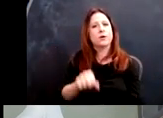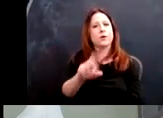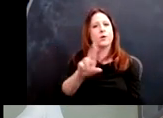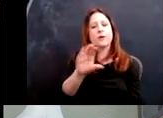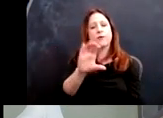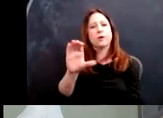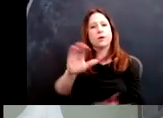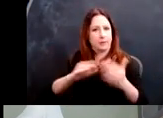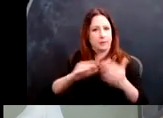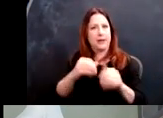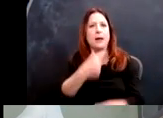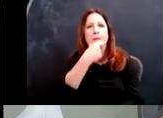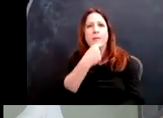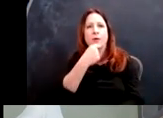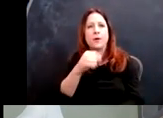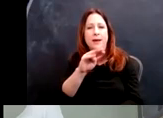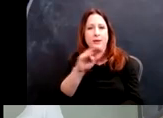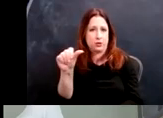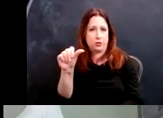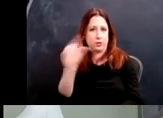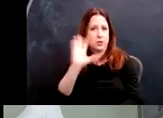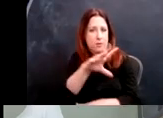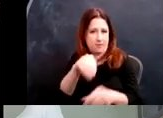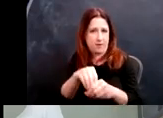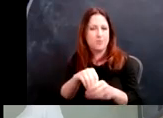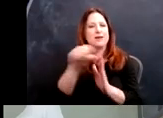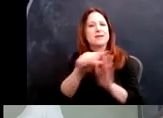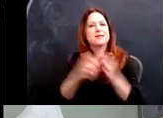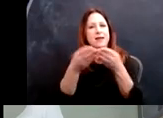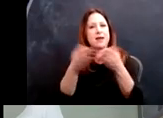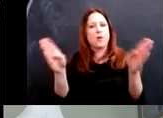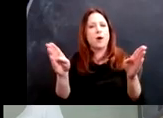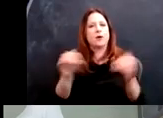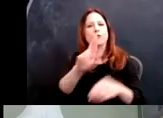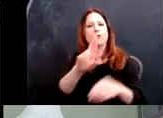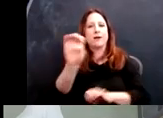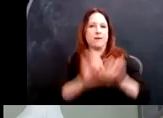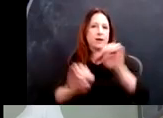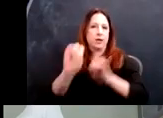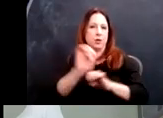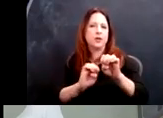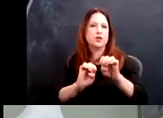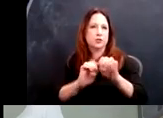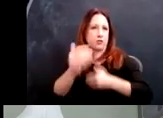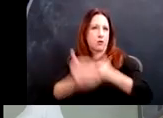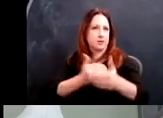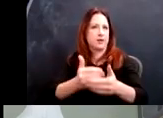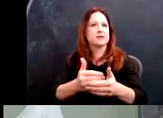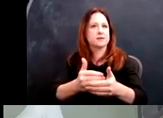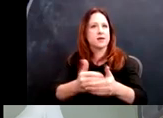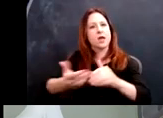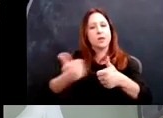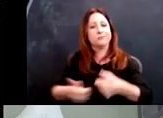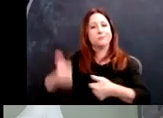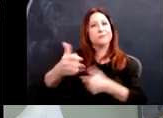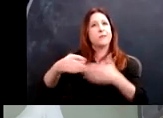within Massachusetts are actually going to be participating in a statewide 3-year evaluation and science advancing process. It's going to be headed up by Dr. John